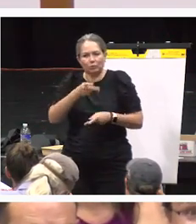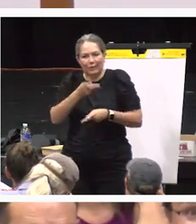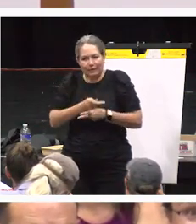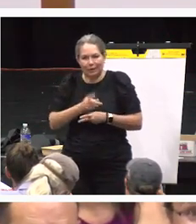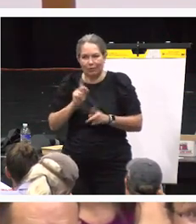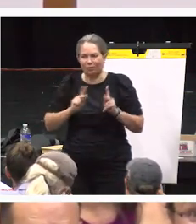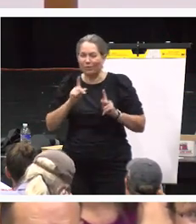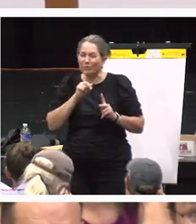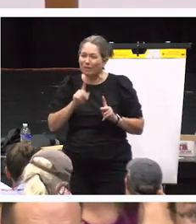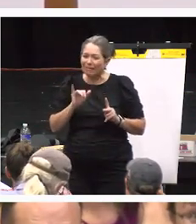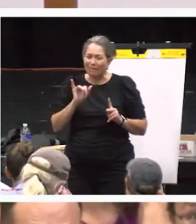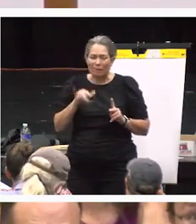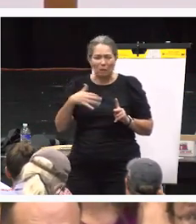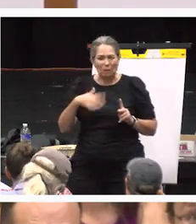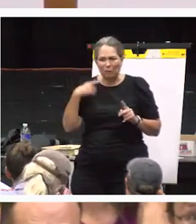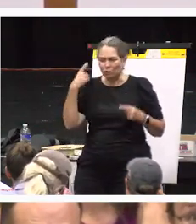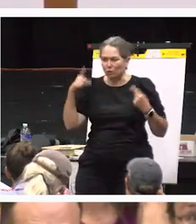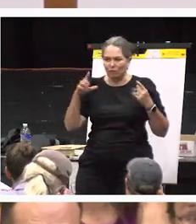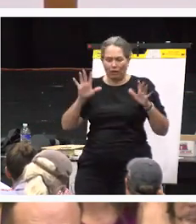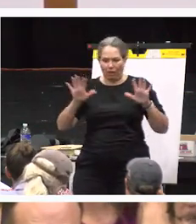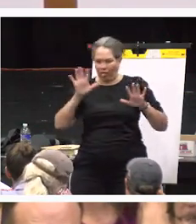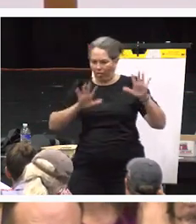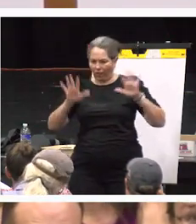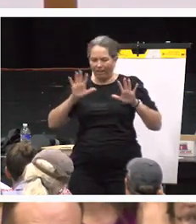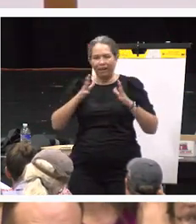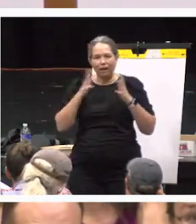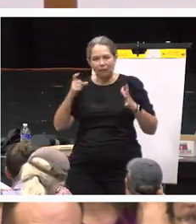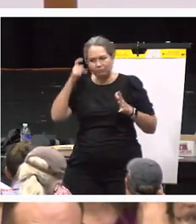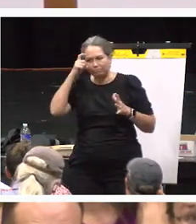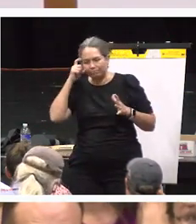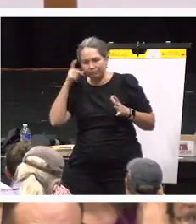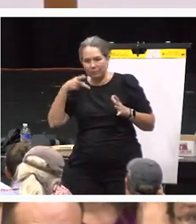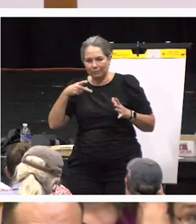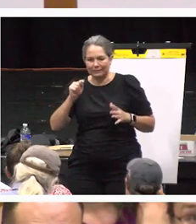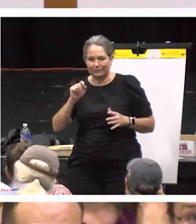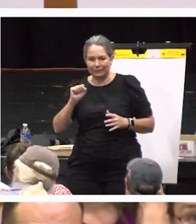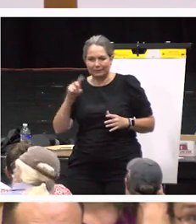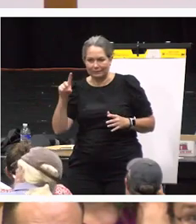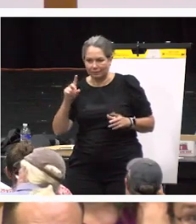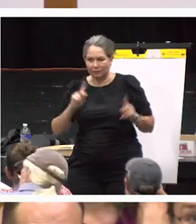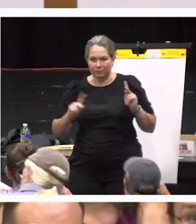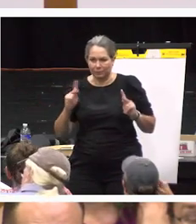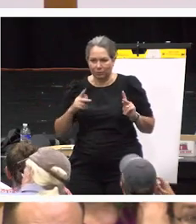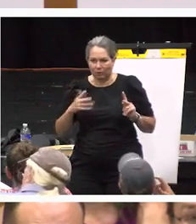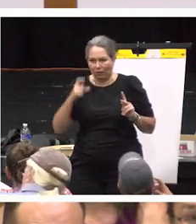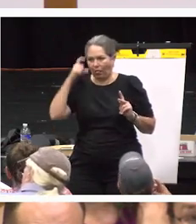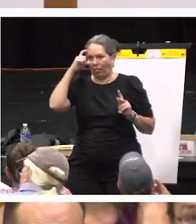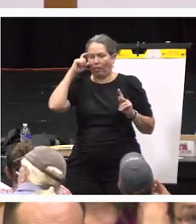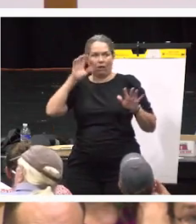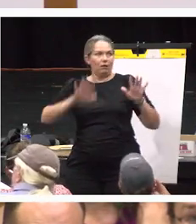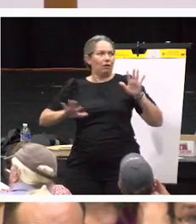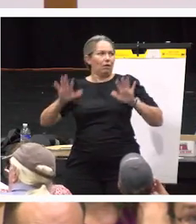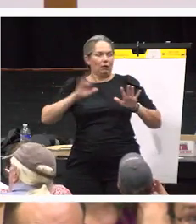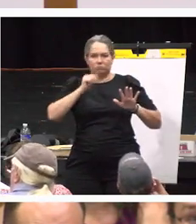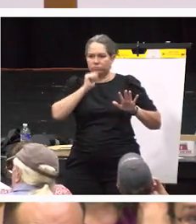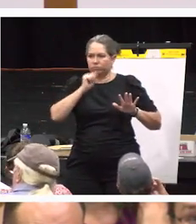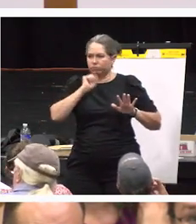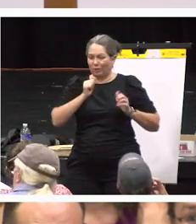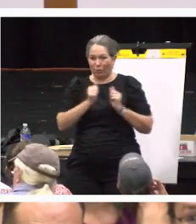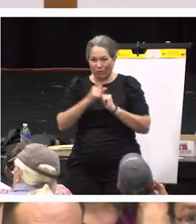it was very confusing, and there are a lot of PTSD people that are dealing with